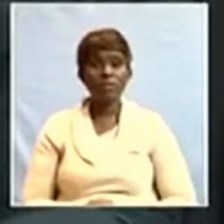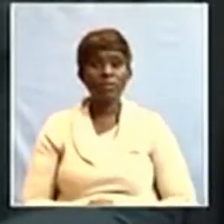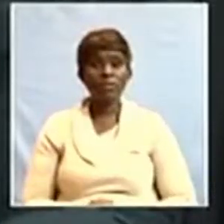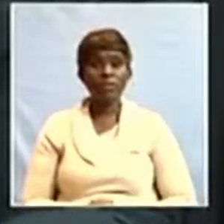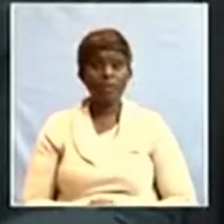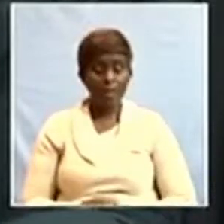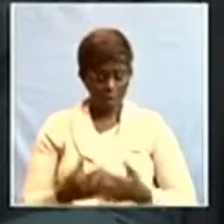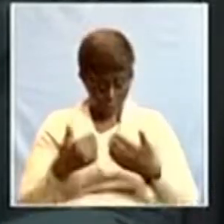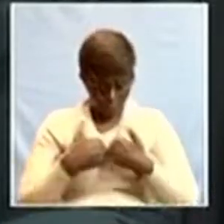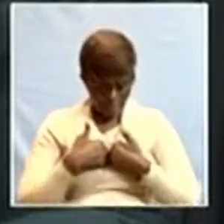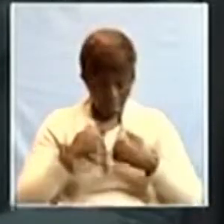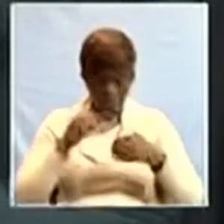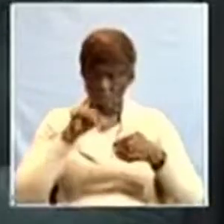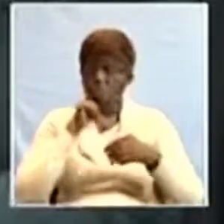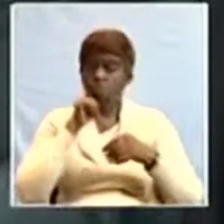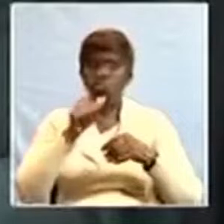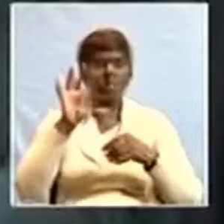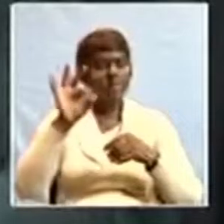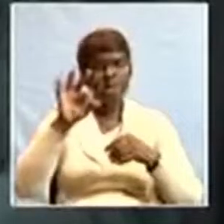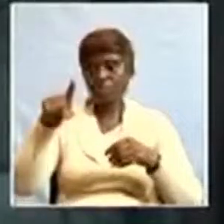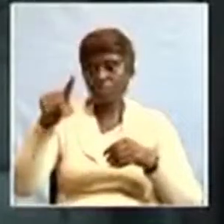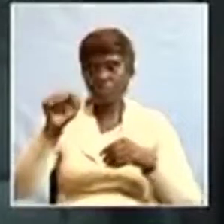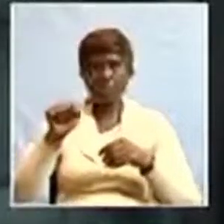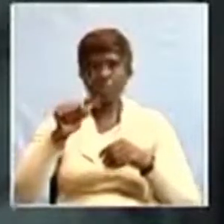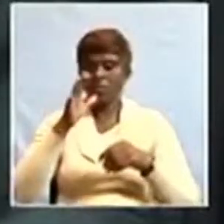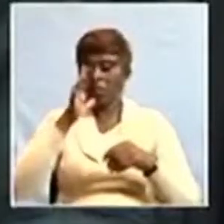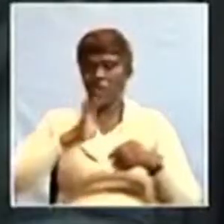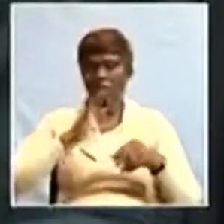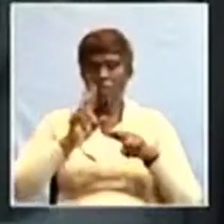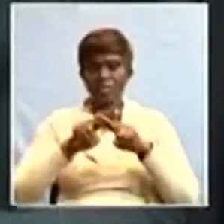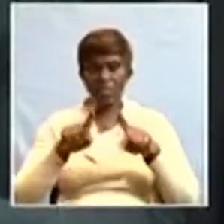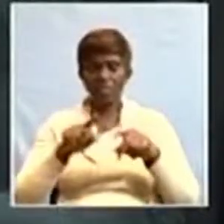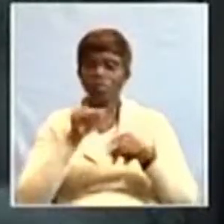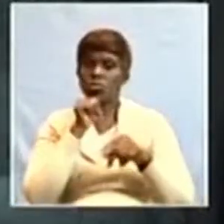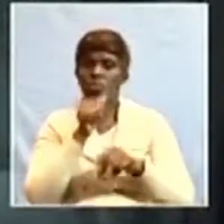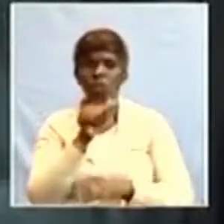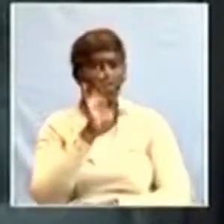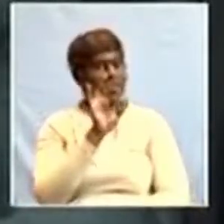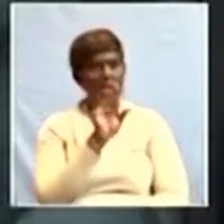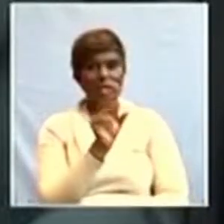they are not 9. In fact, yes, Madam Chairperson, they are not 9